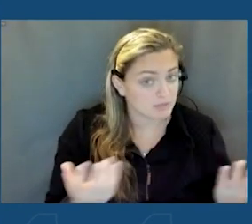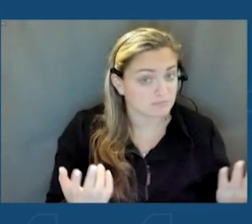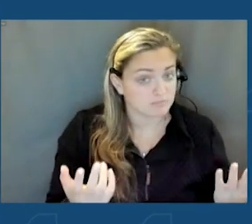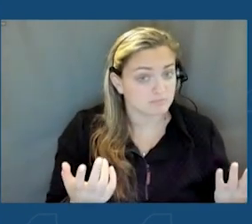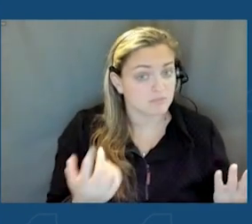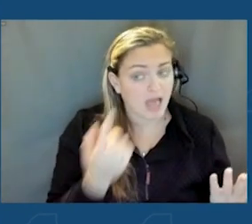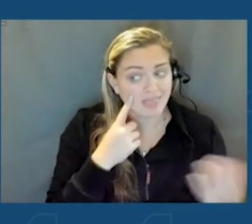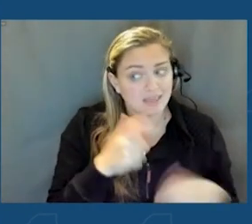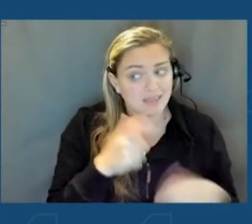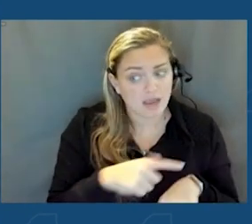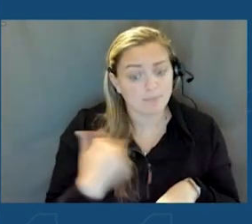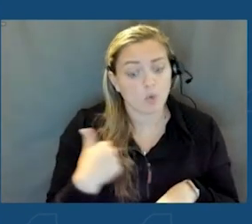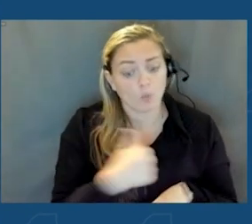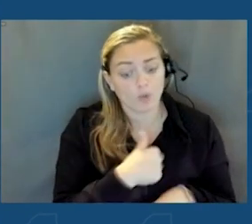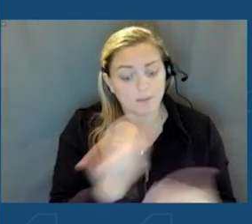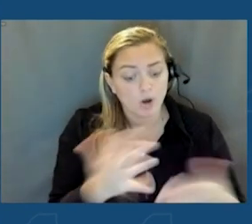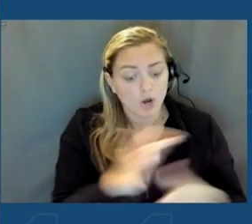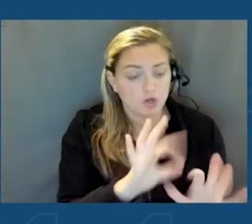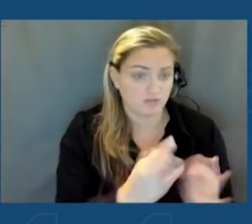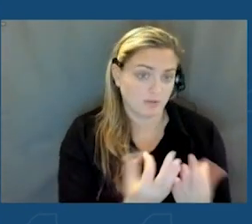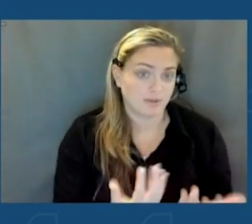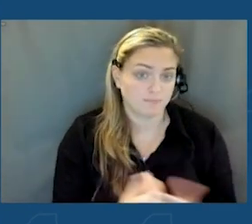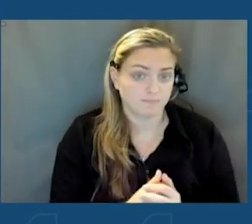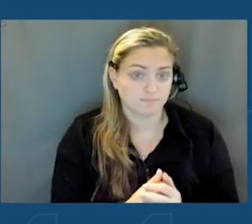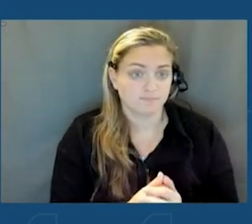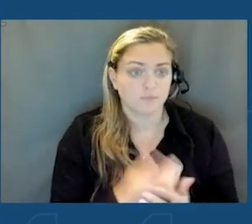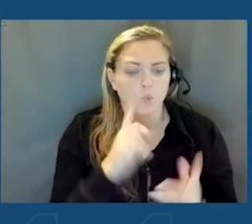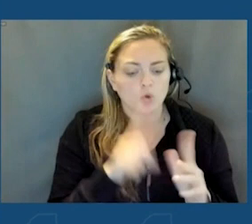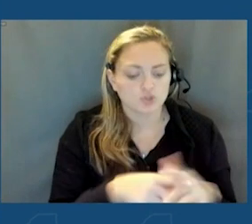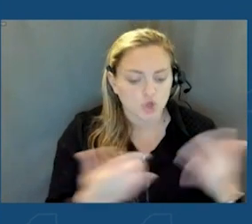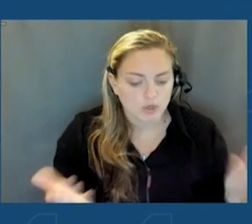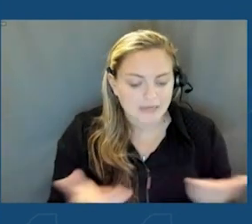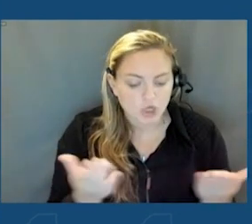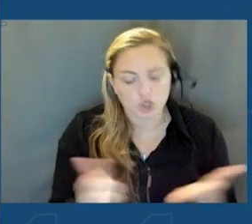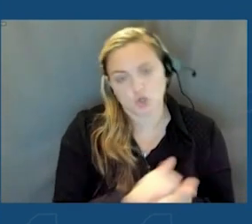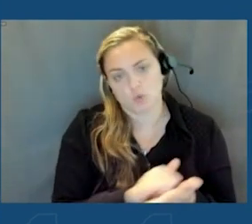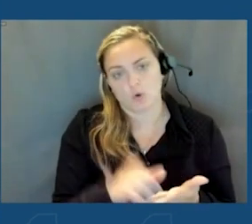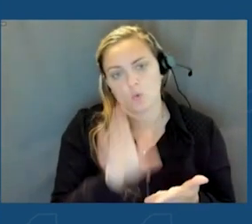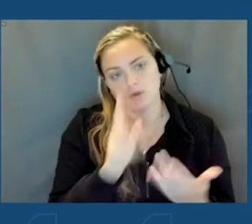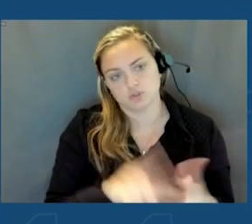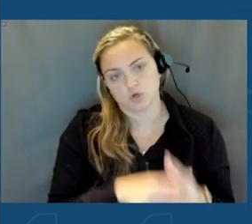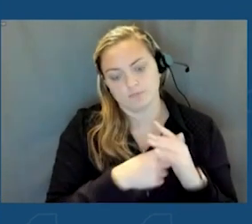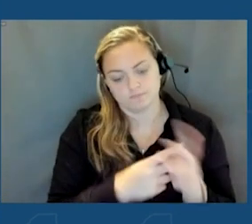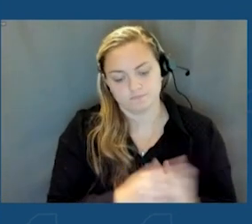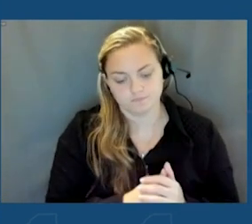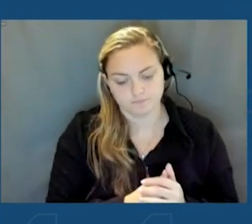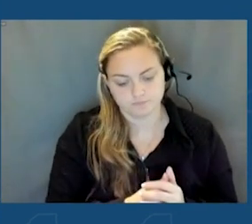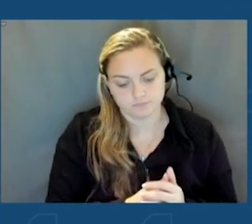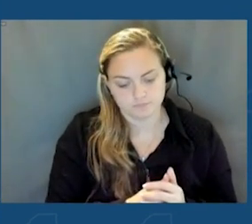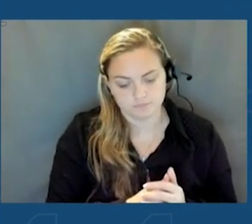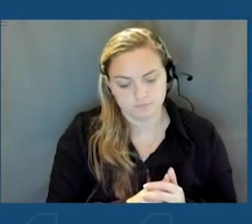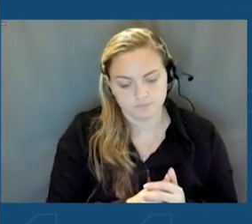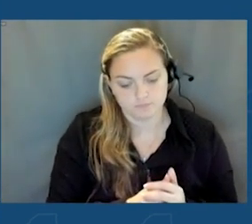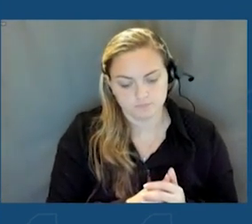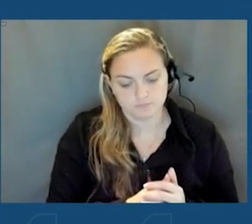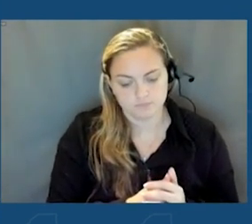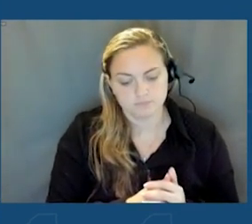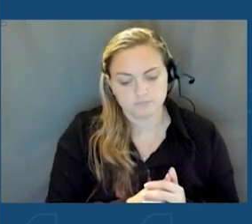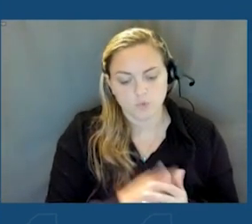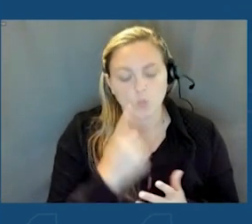it's time we prioritize families. And we'll start here in the state of New York. And so today I'm announcing over $70